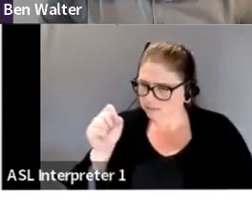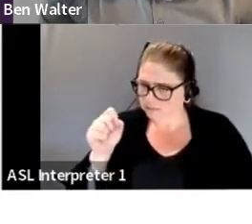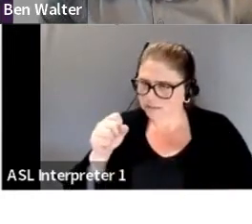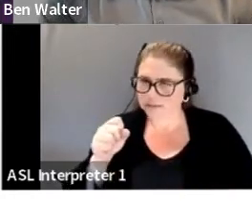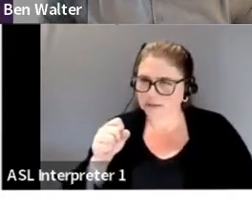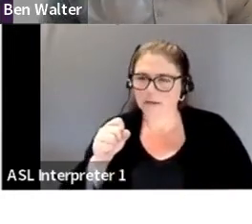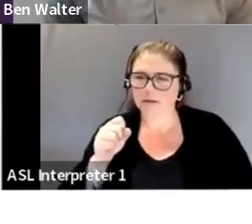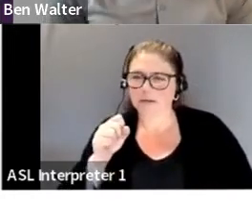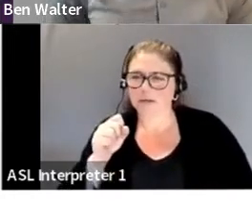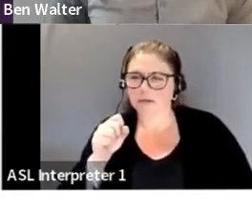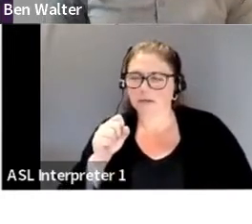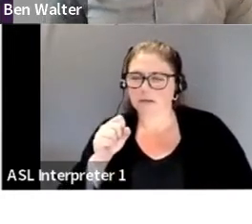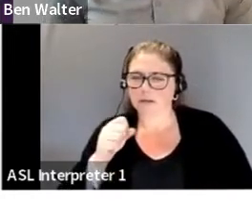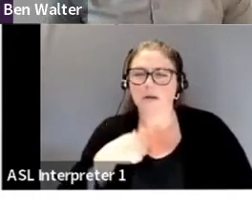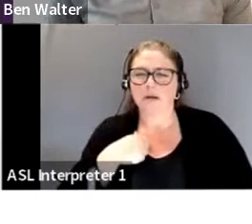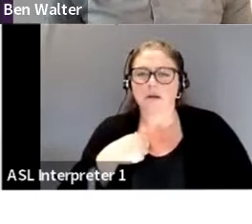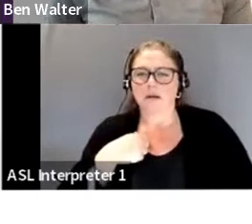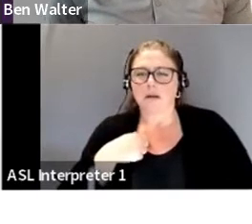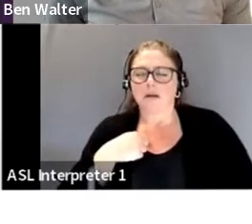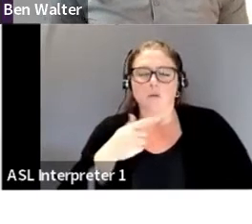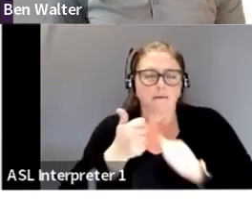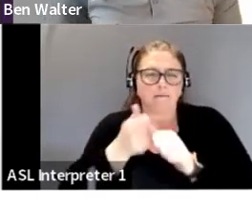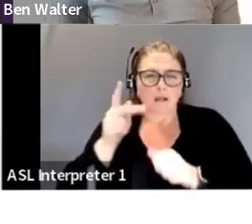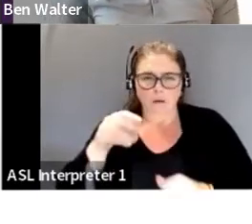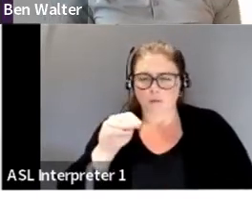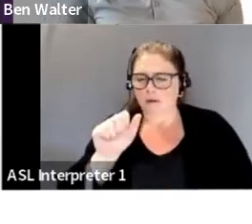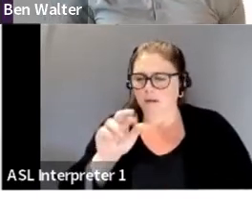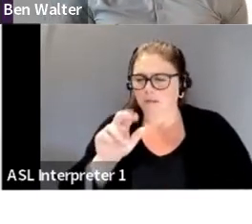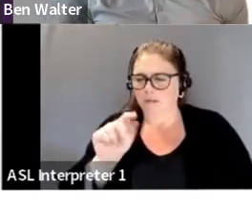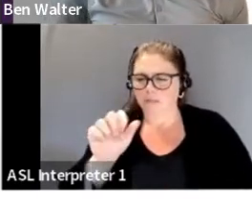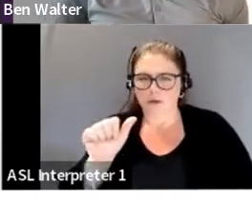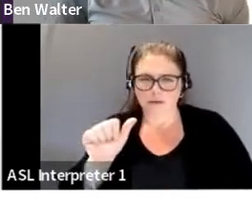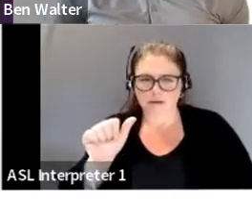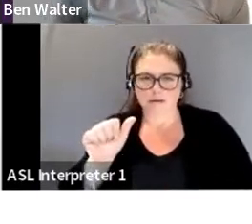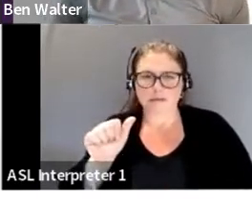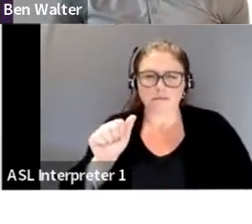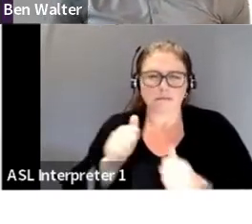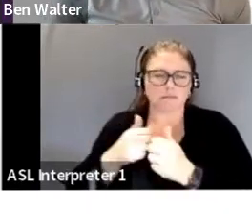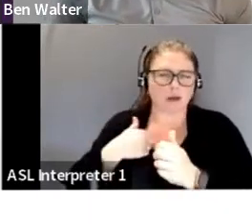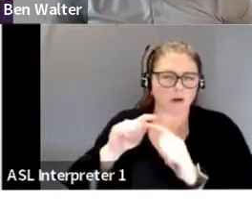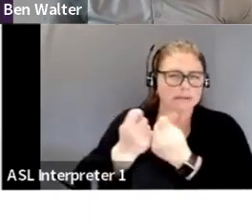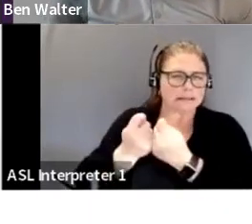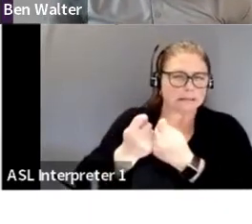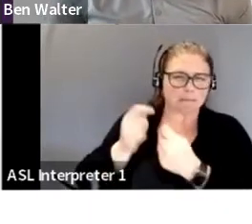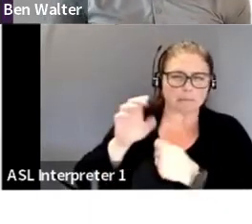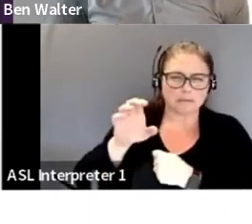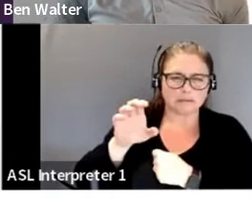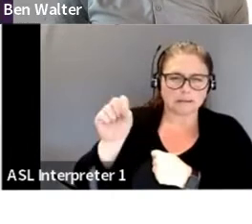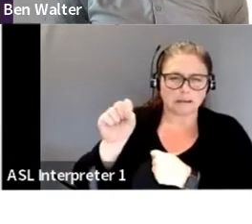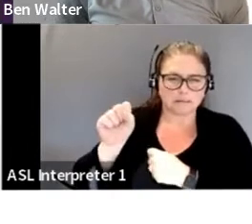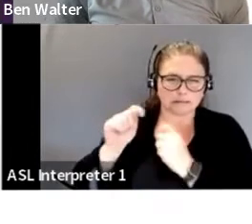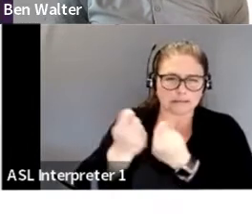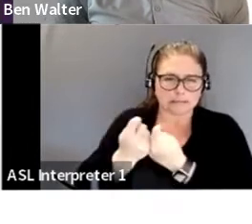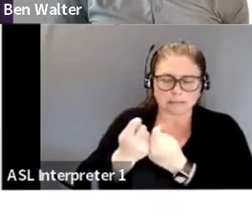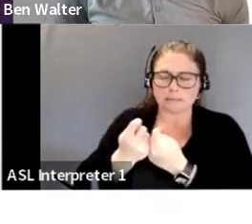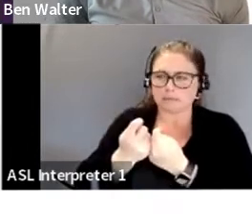Marta, we can follow up as well. We can just check in with the CS team and just confirm that for you. So we'll